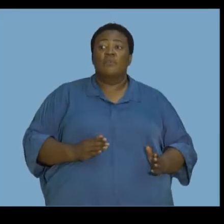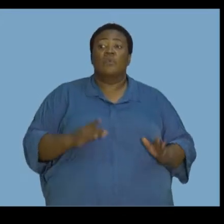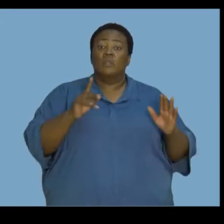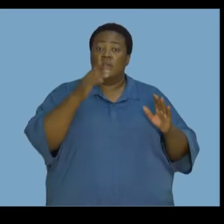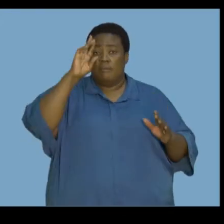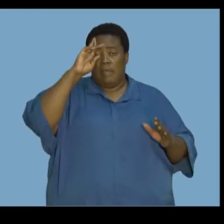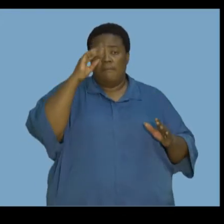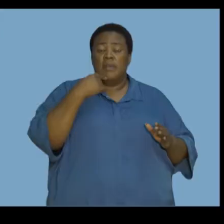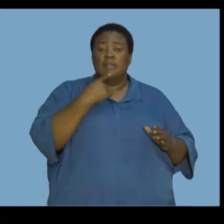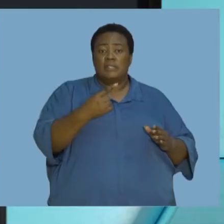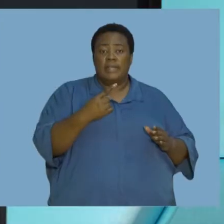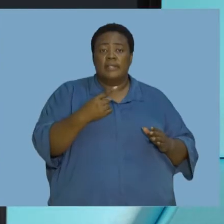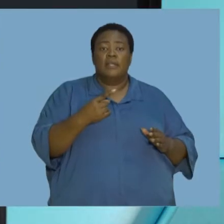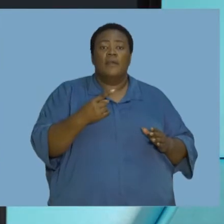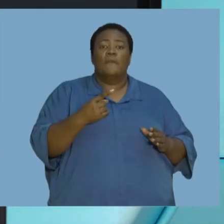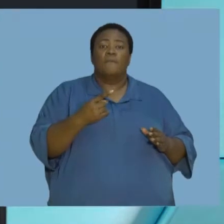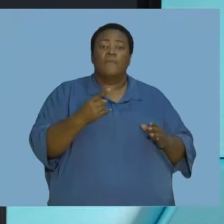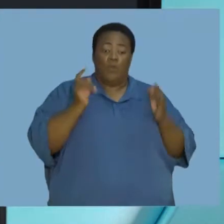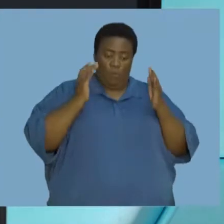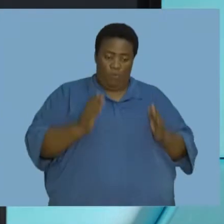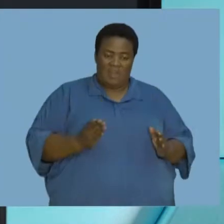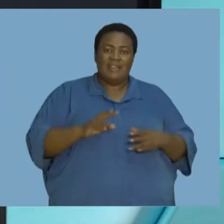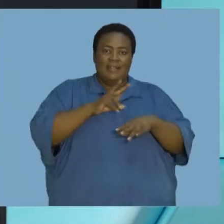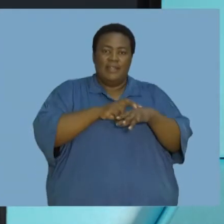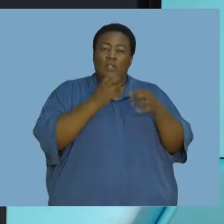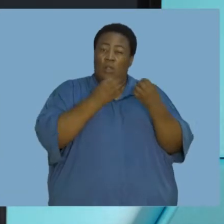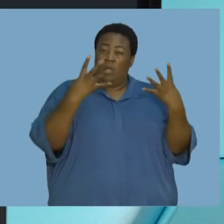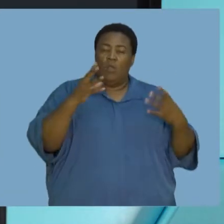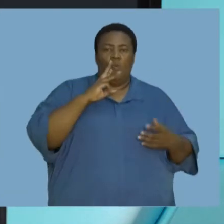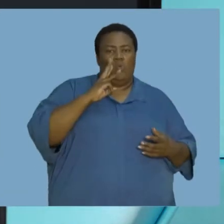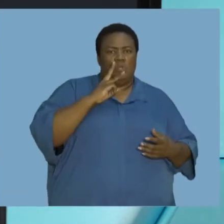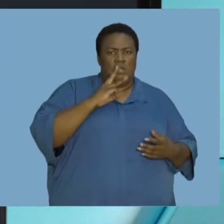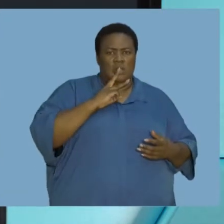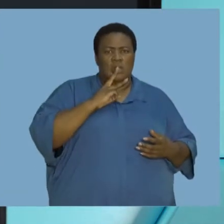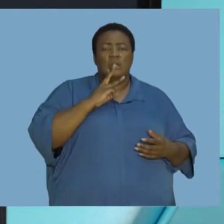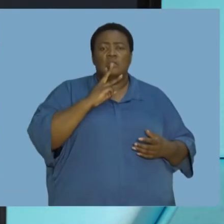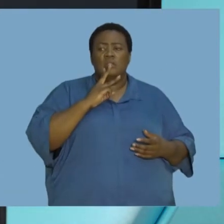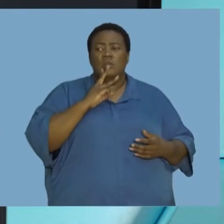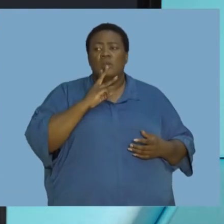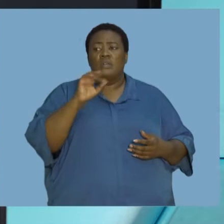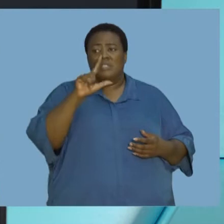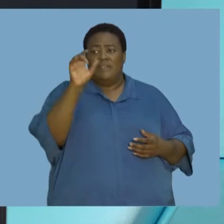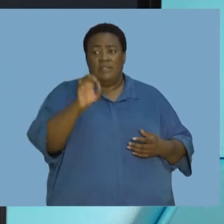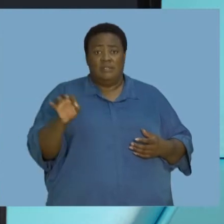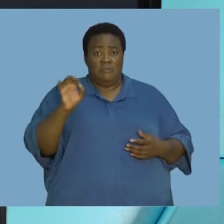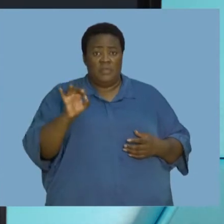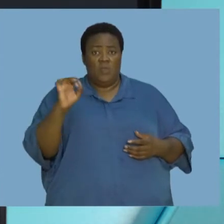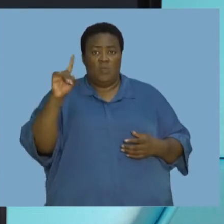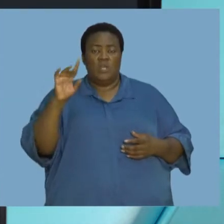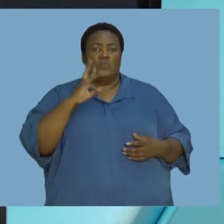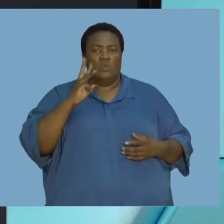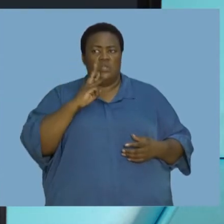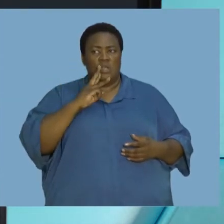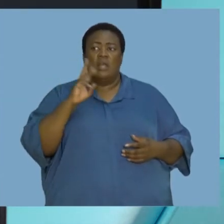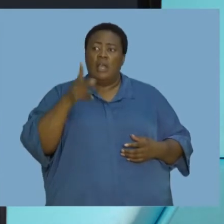start of the lesson, we need lots of water in our body to keep us hydrated. A large percentage of our body, more than 70%, is made up